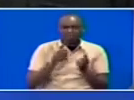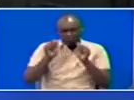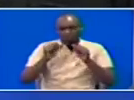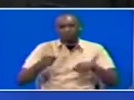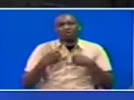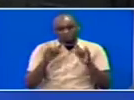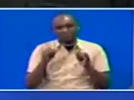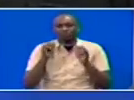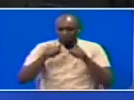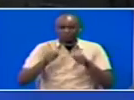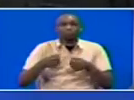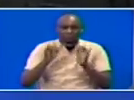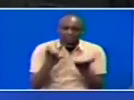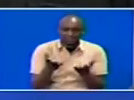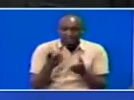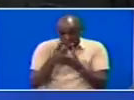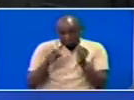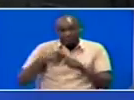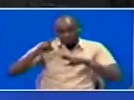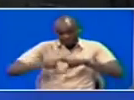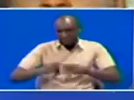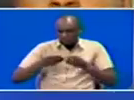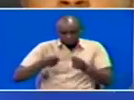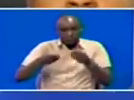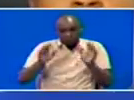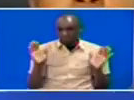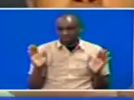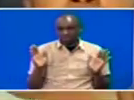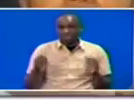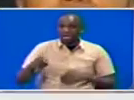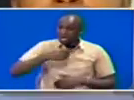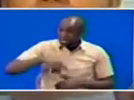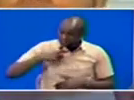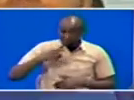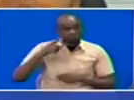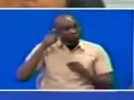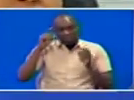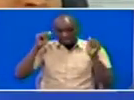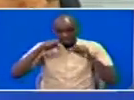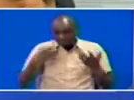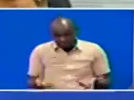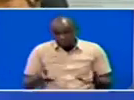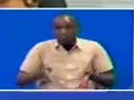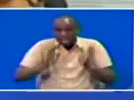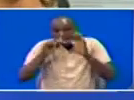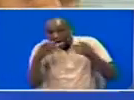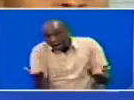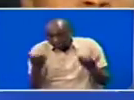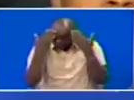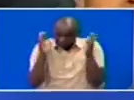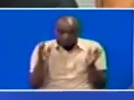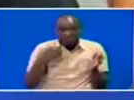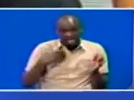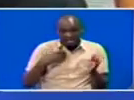that it can be implemented, and the two have to sit down and iron it out. We have not yet reached there. We don't even have a roadmap to reaching there. We still